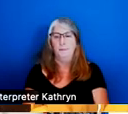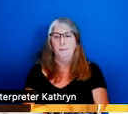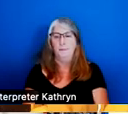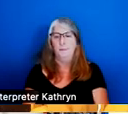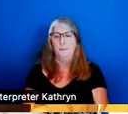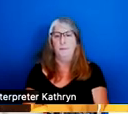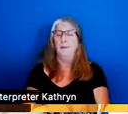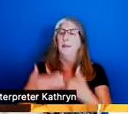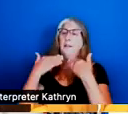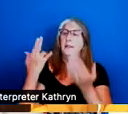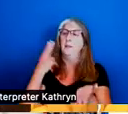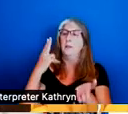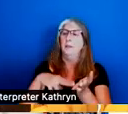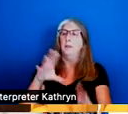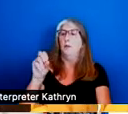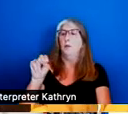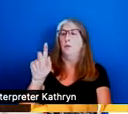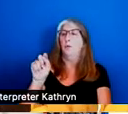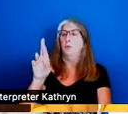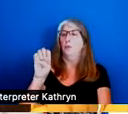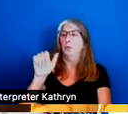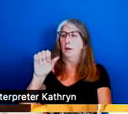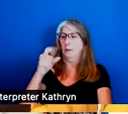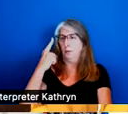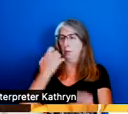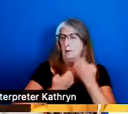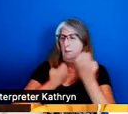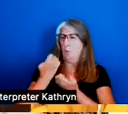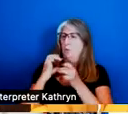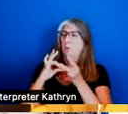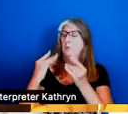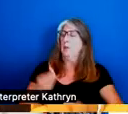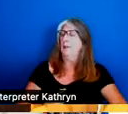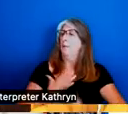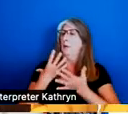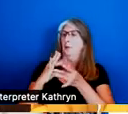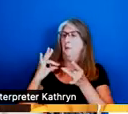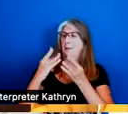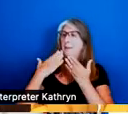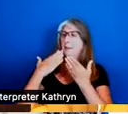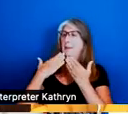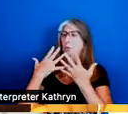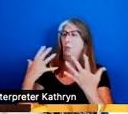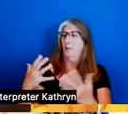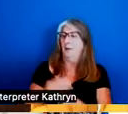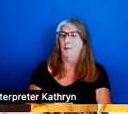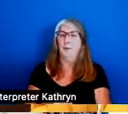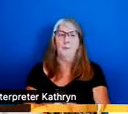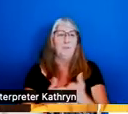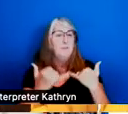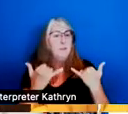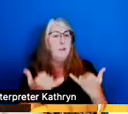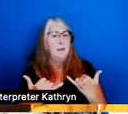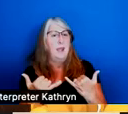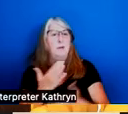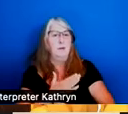Thank you, Secretary Contreras, for this emotional and just inspirational message. Thank you so much. Now it is